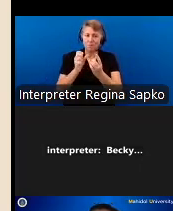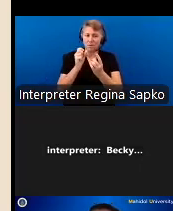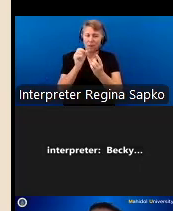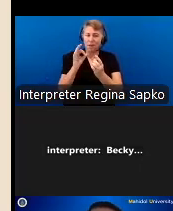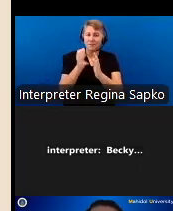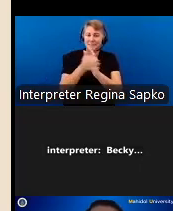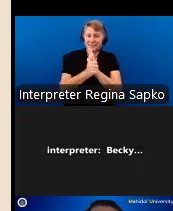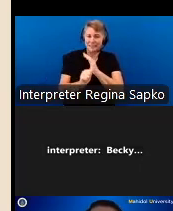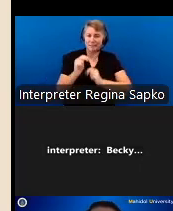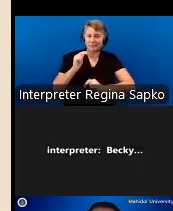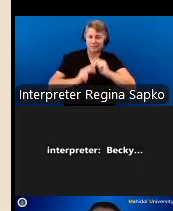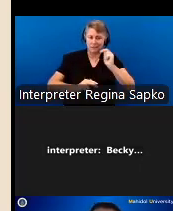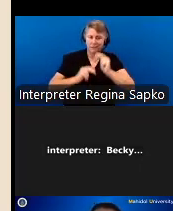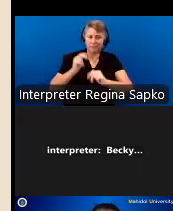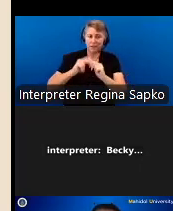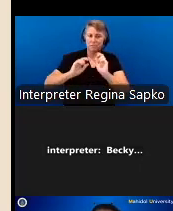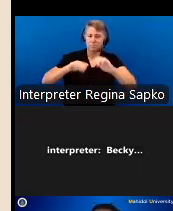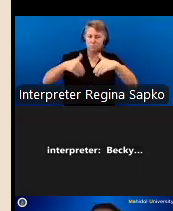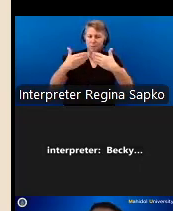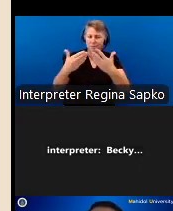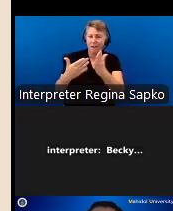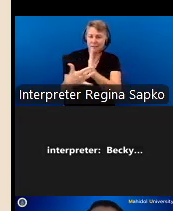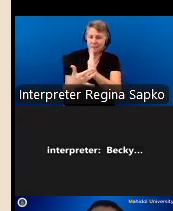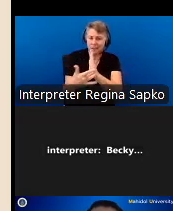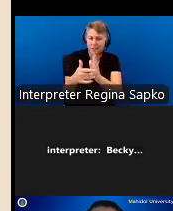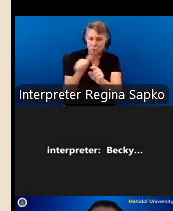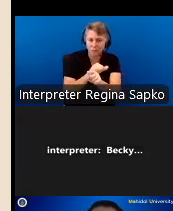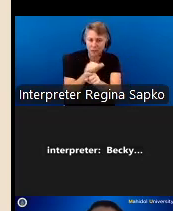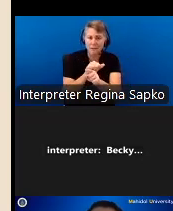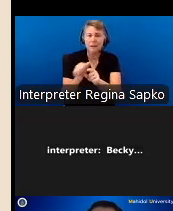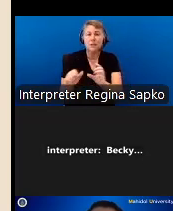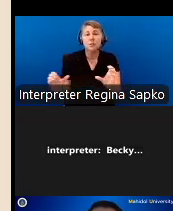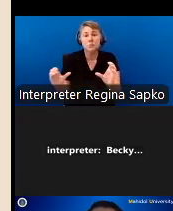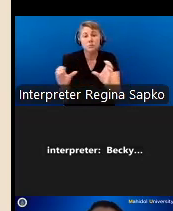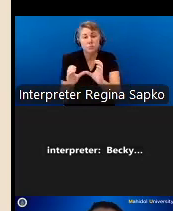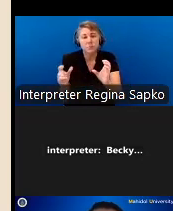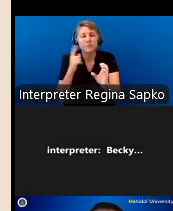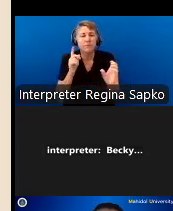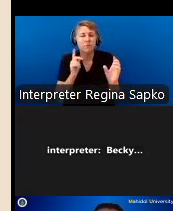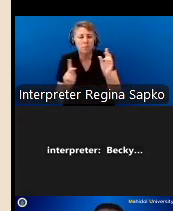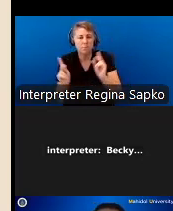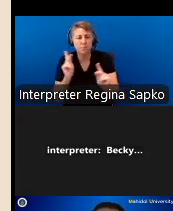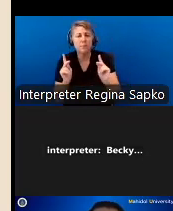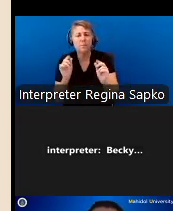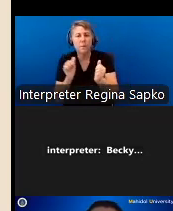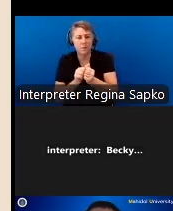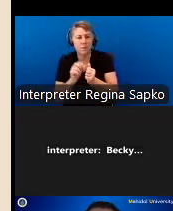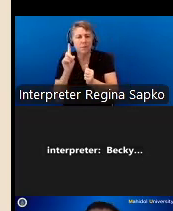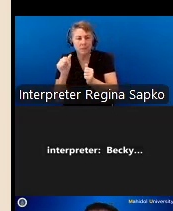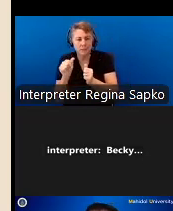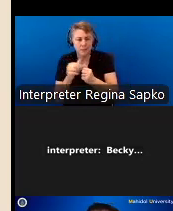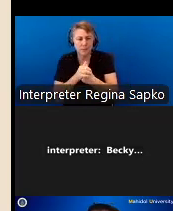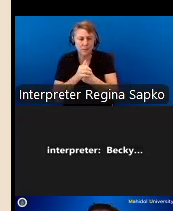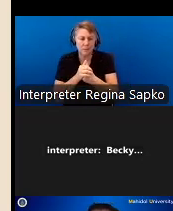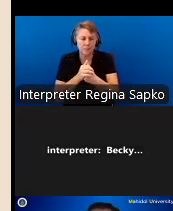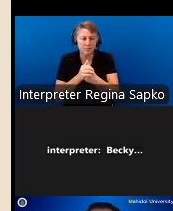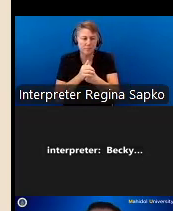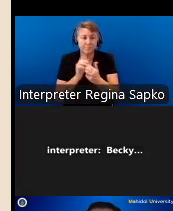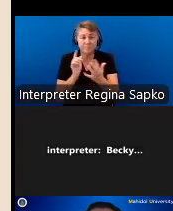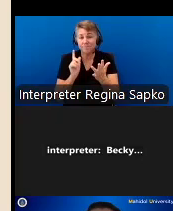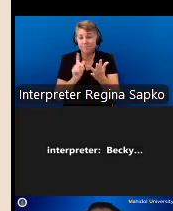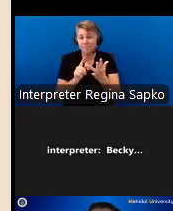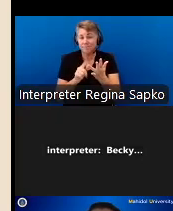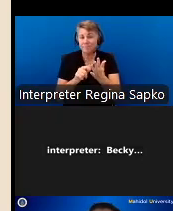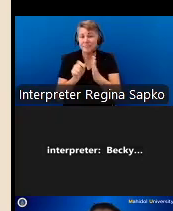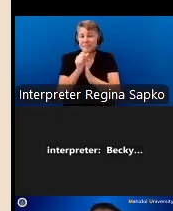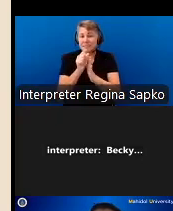tailored technical training and certification for a person with disability. Yes, again, in state